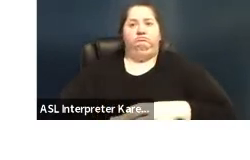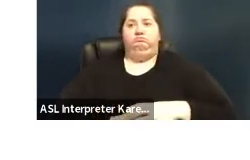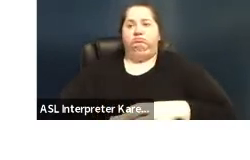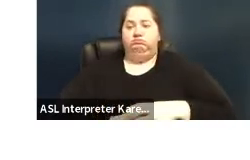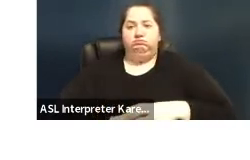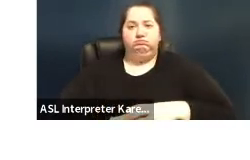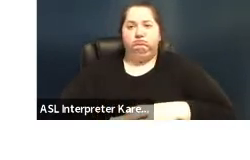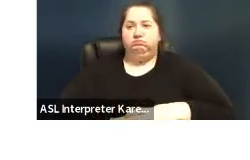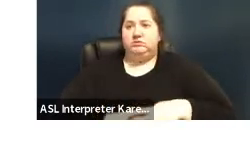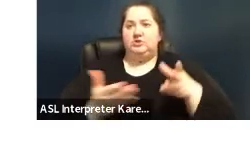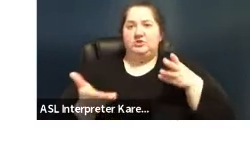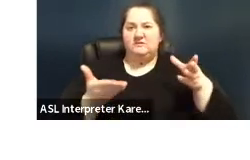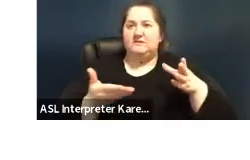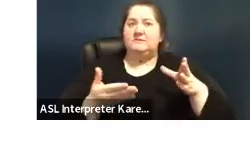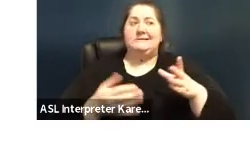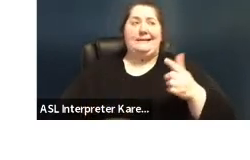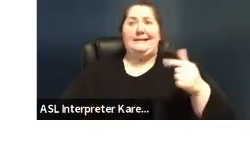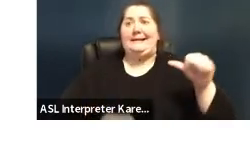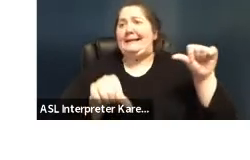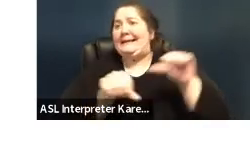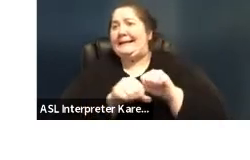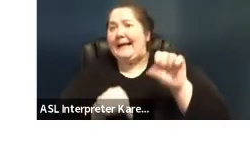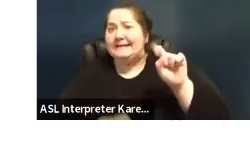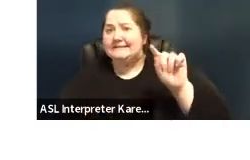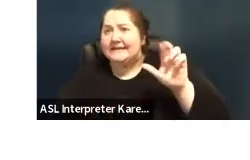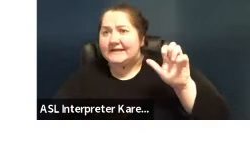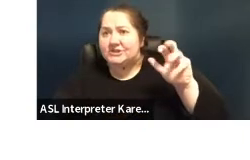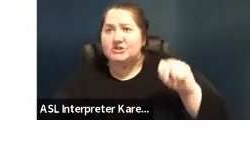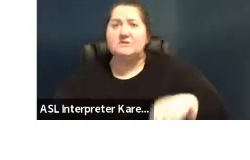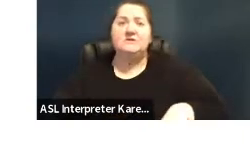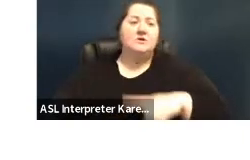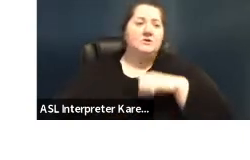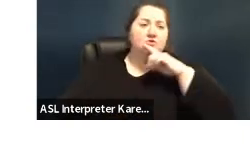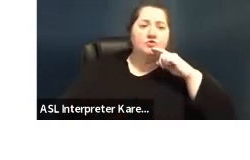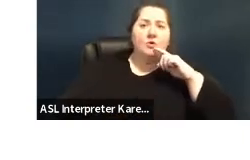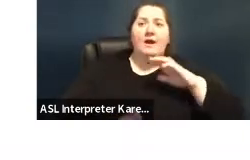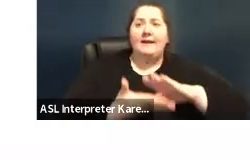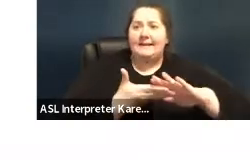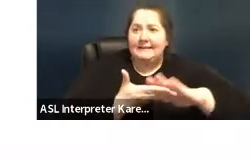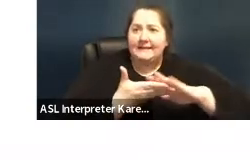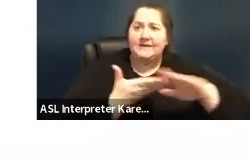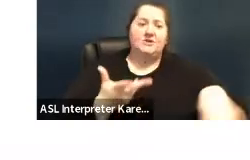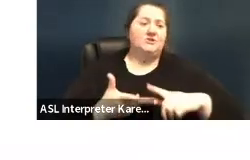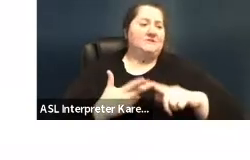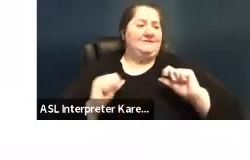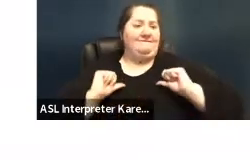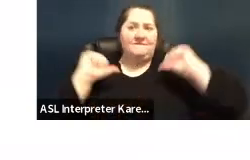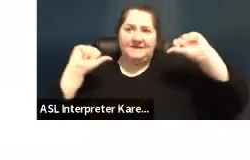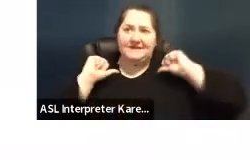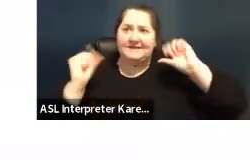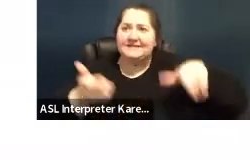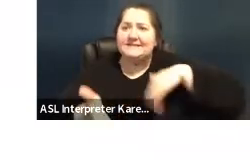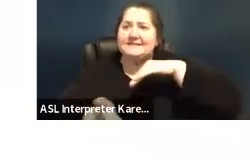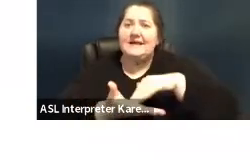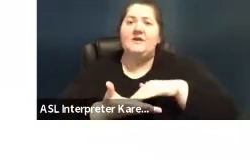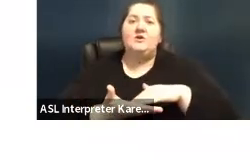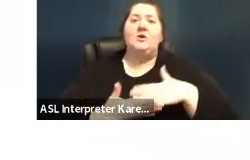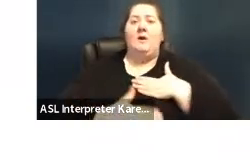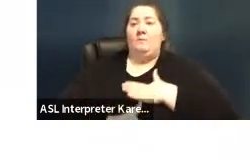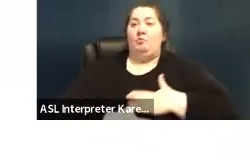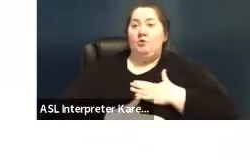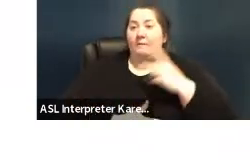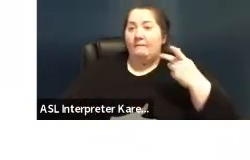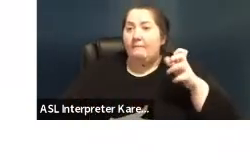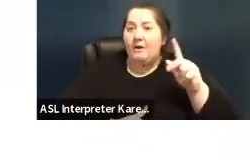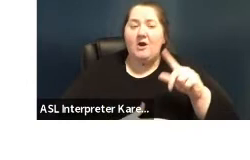service businesses like gas stations and dry cleaners, fitness centers and amusement parks, all kinds of